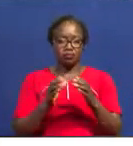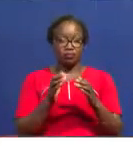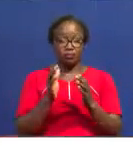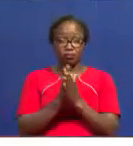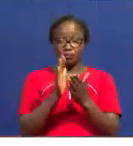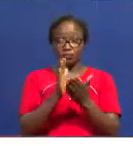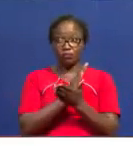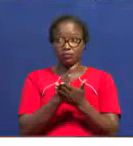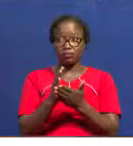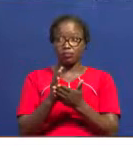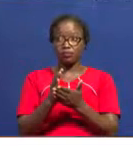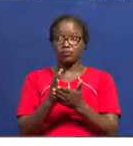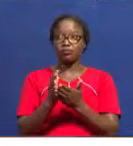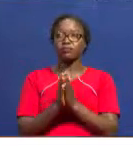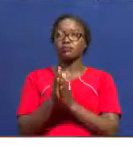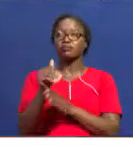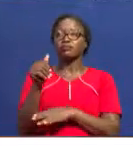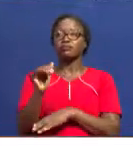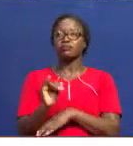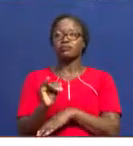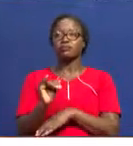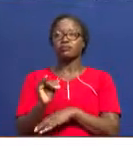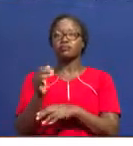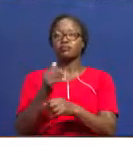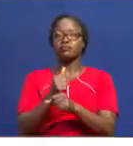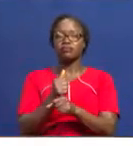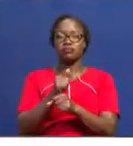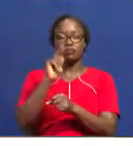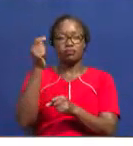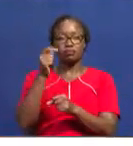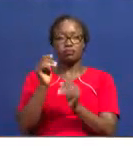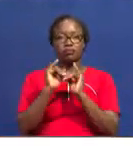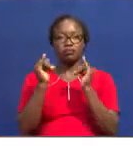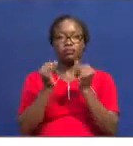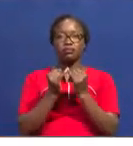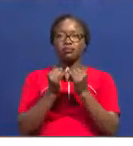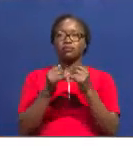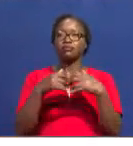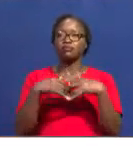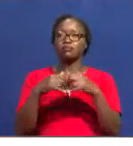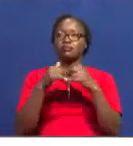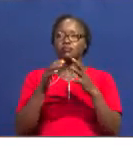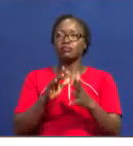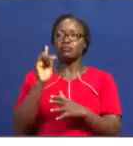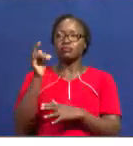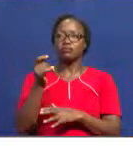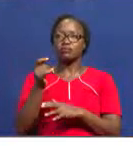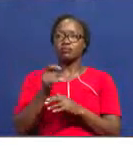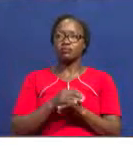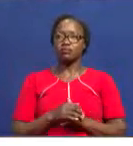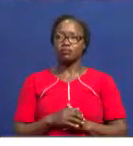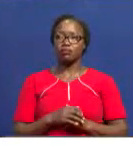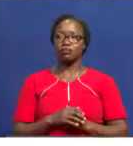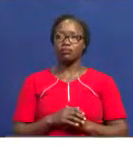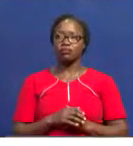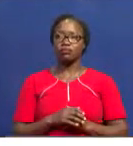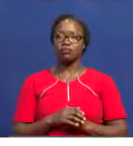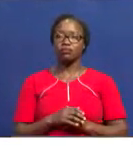to include Architectural Association of Kenya, Institution Engineers of Kenya, among others.